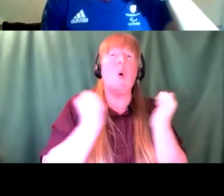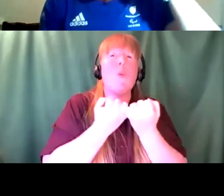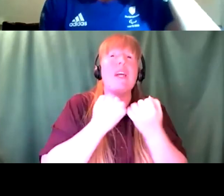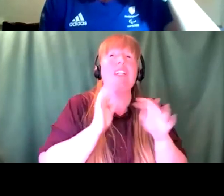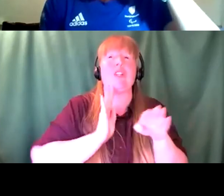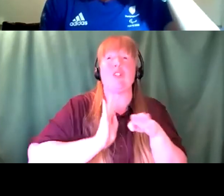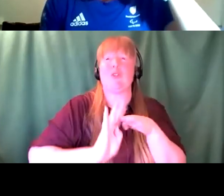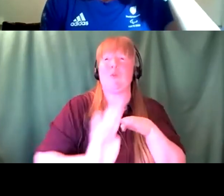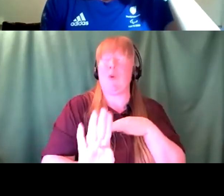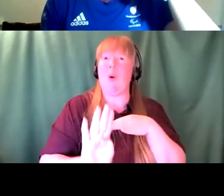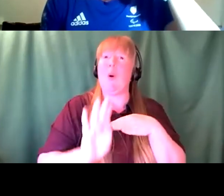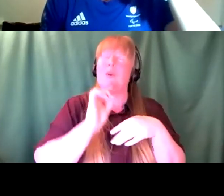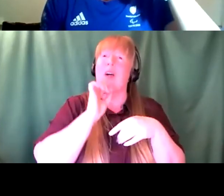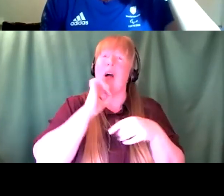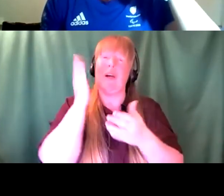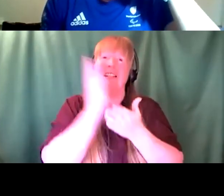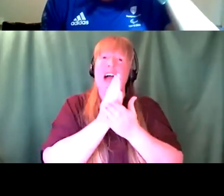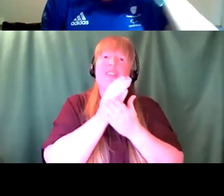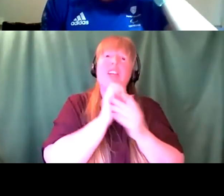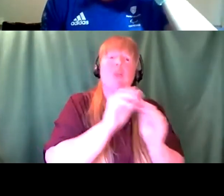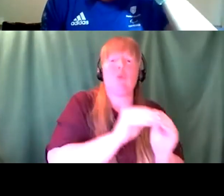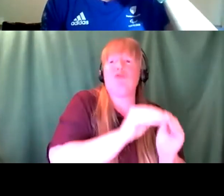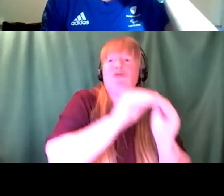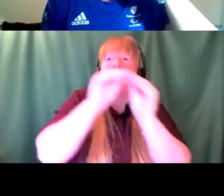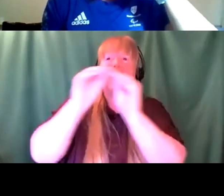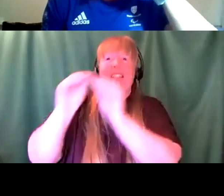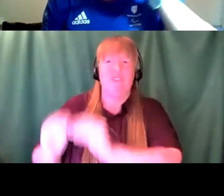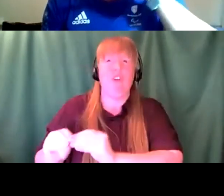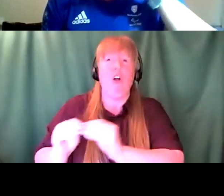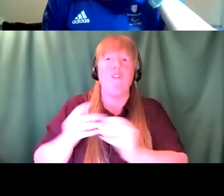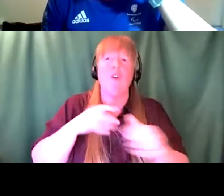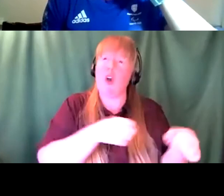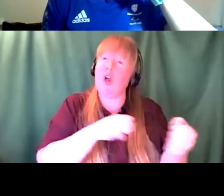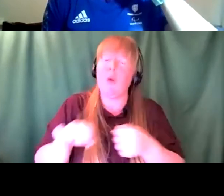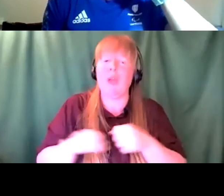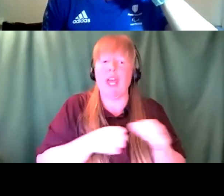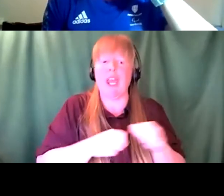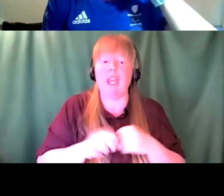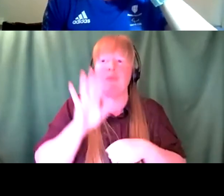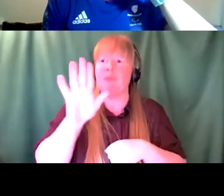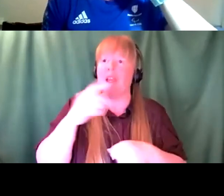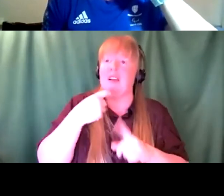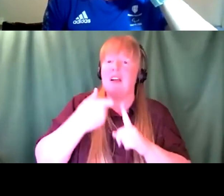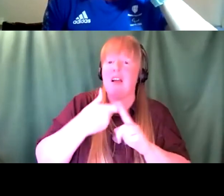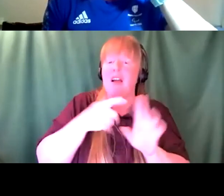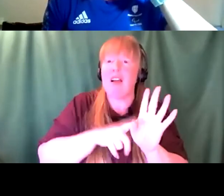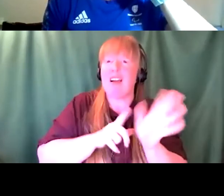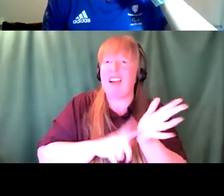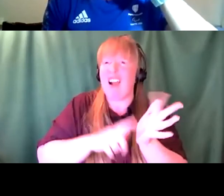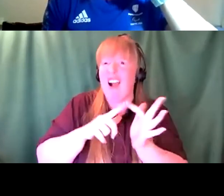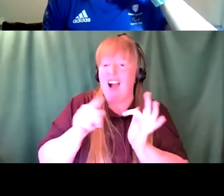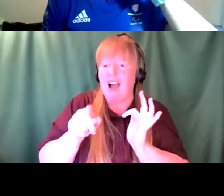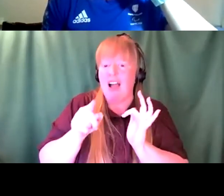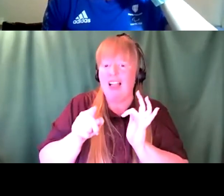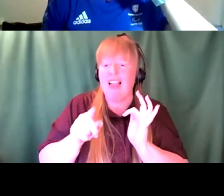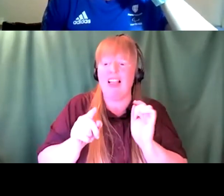that I could take across. Thank I you. know Kyle has got his hand raised, so I want to make sure that he gets to talk. Also, there is somebody in